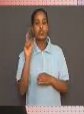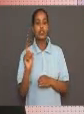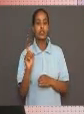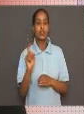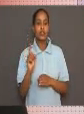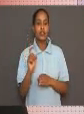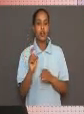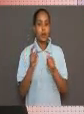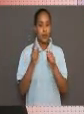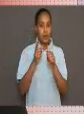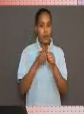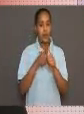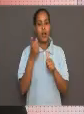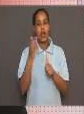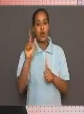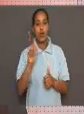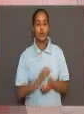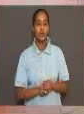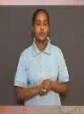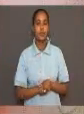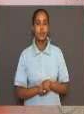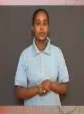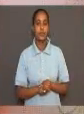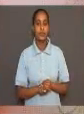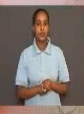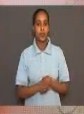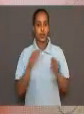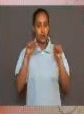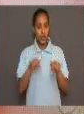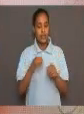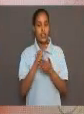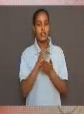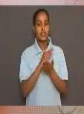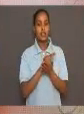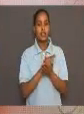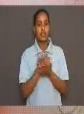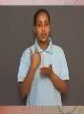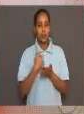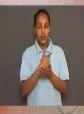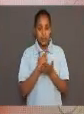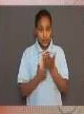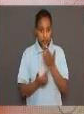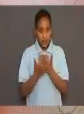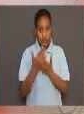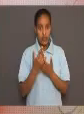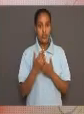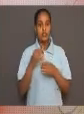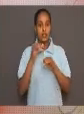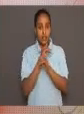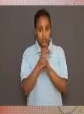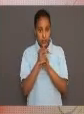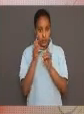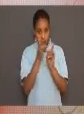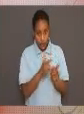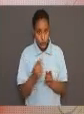oxidation of primary alcohols. In today's lesson, we discussed the industrial